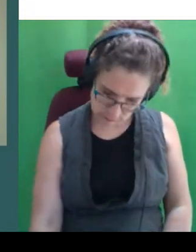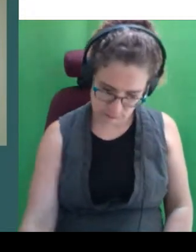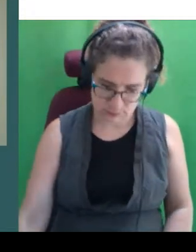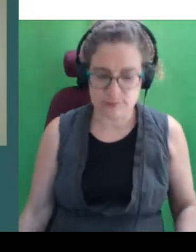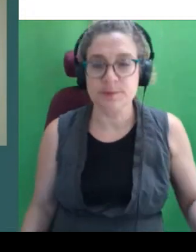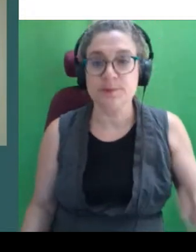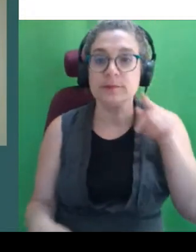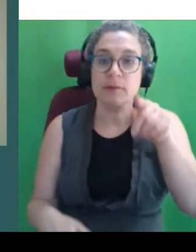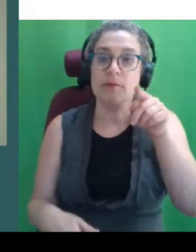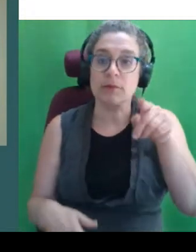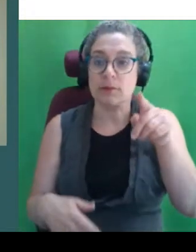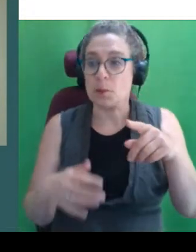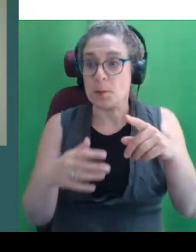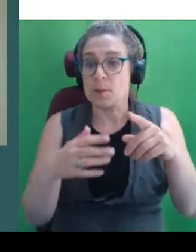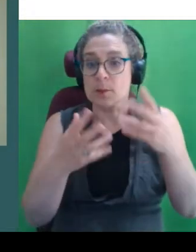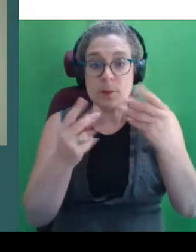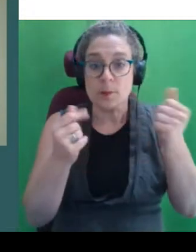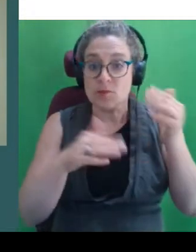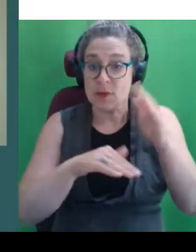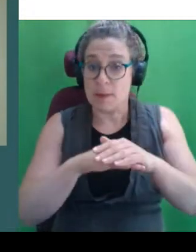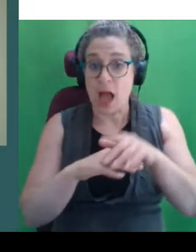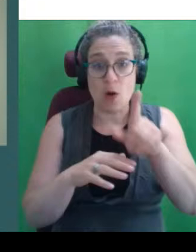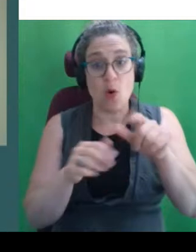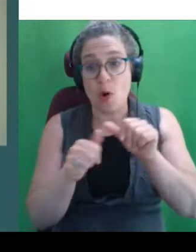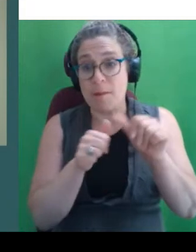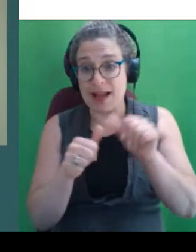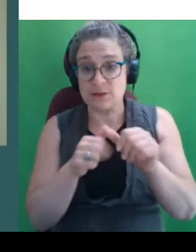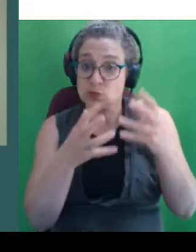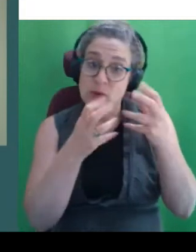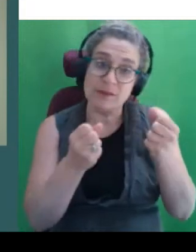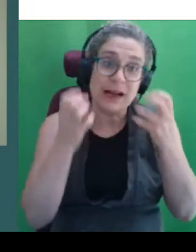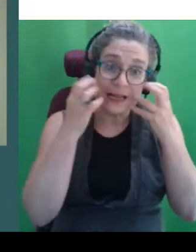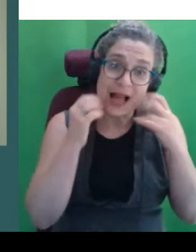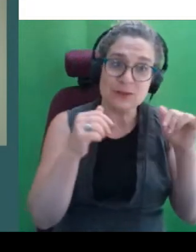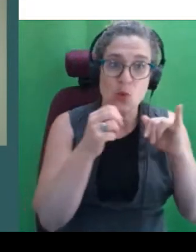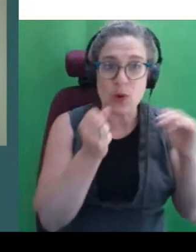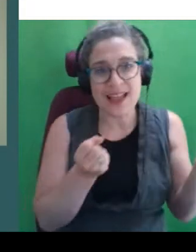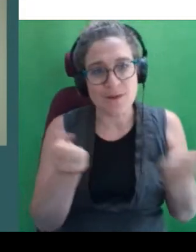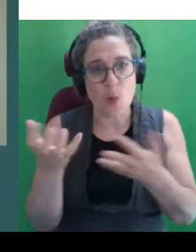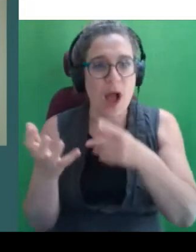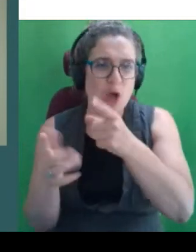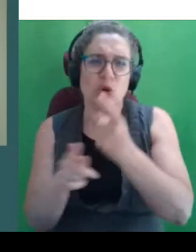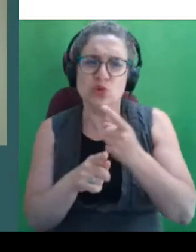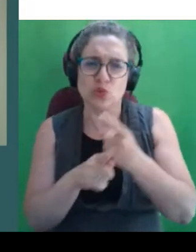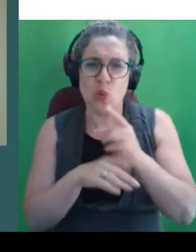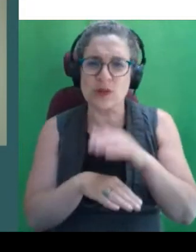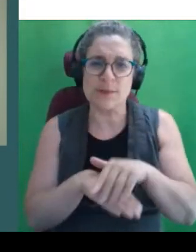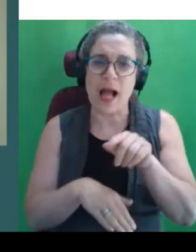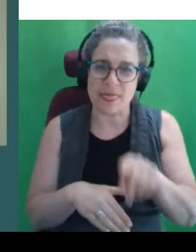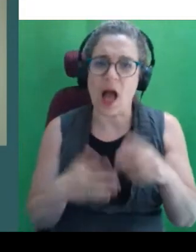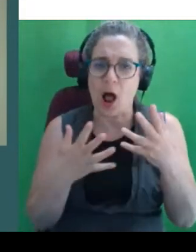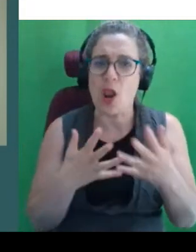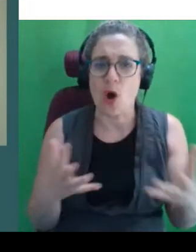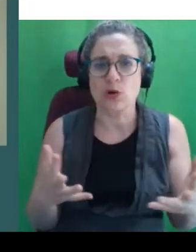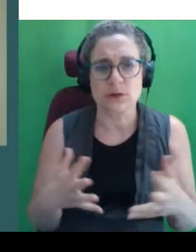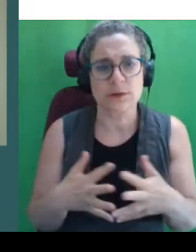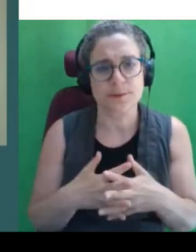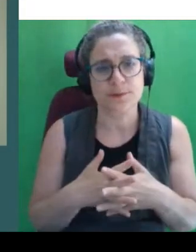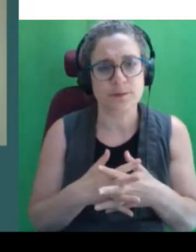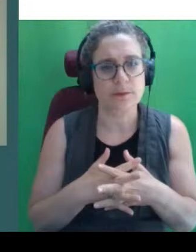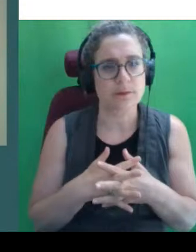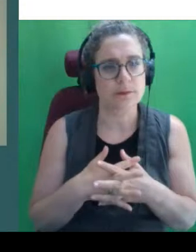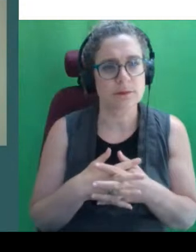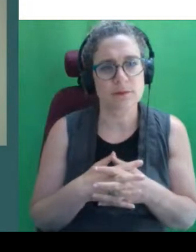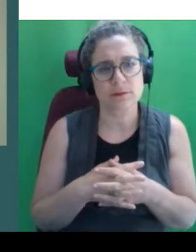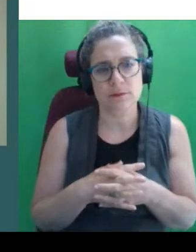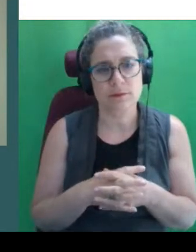have cats or not, or whether to give cats away. And obviously you touched on that quite a lot in your presentation. So there's a question here, would a house cat be